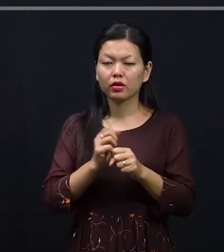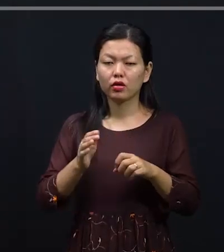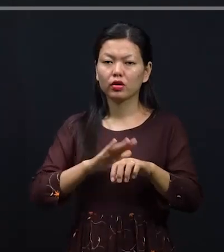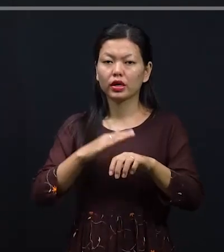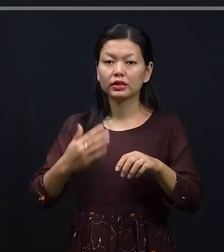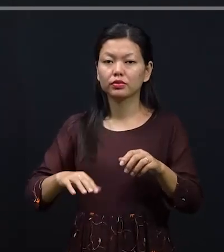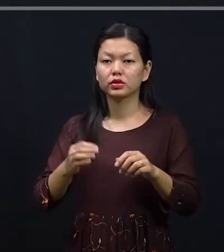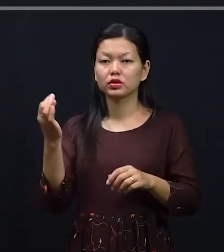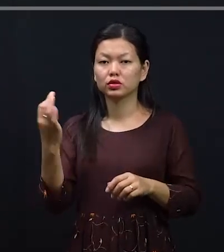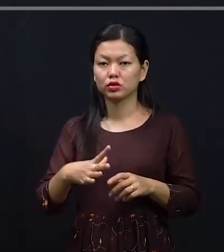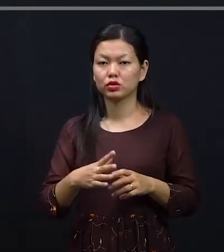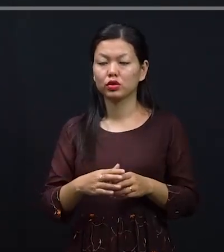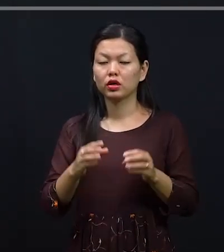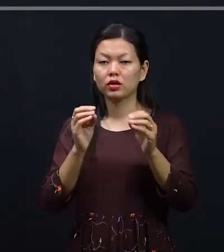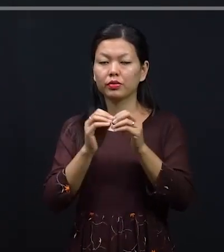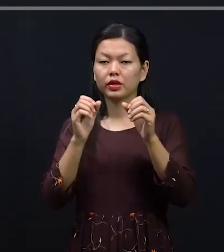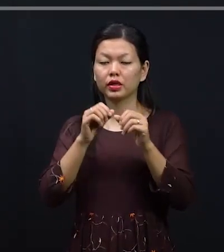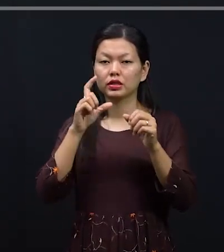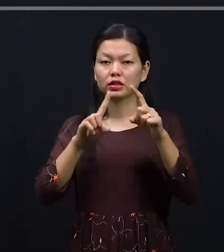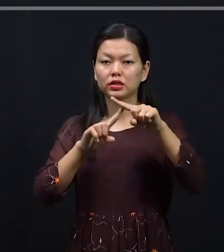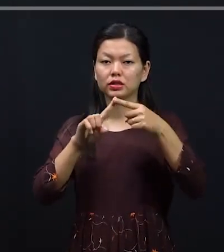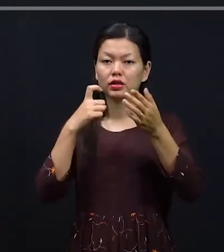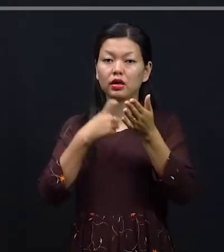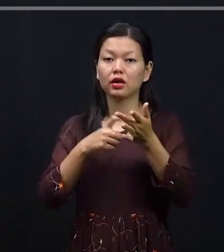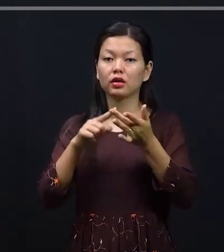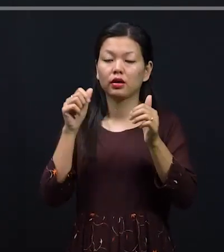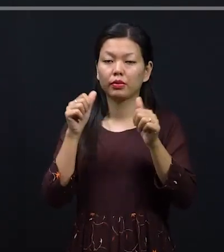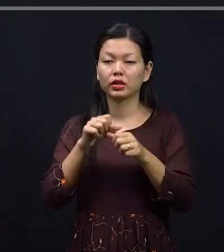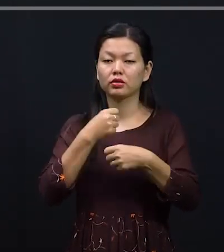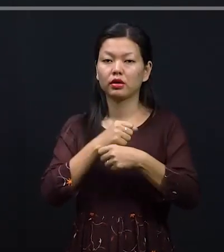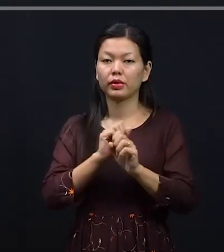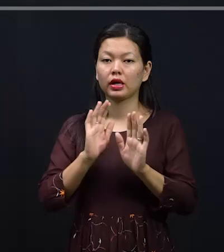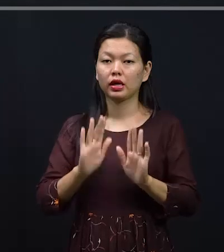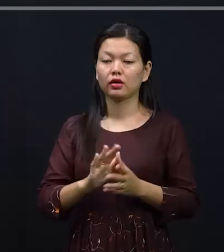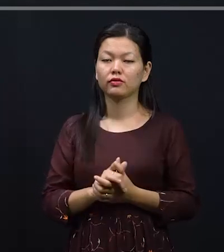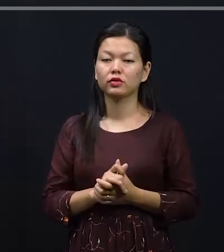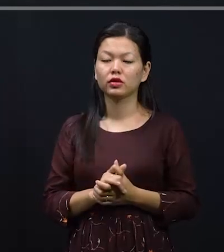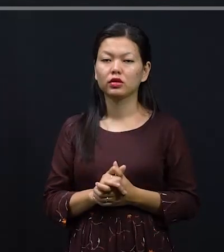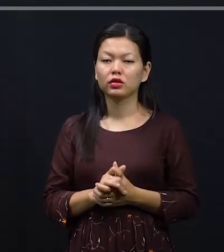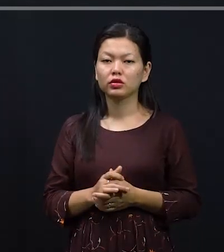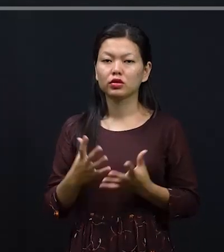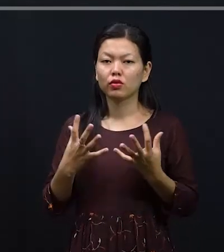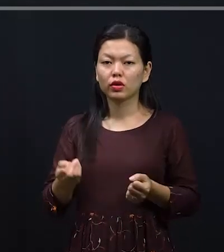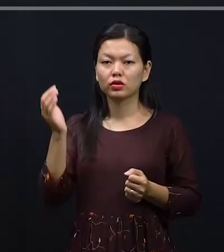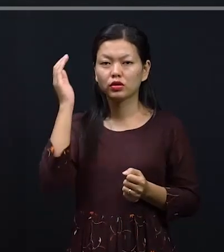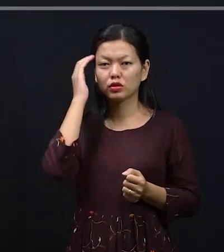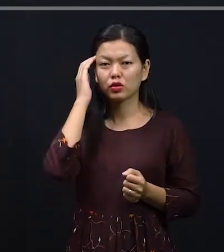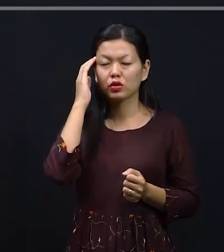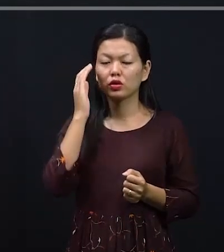bacteriophage to prove that DNA, or to prove what is the exact genetic